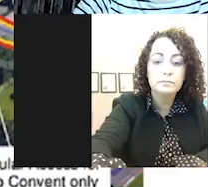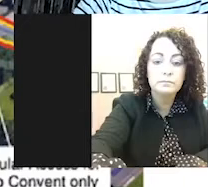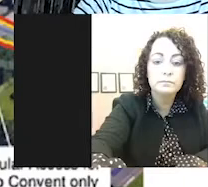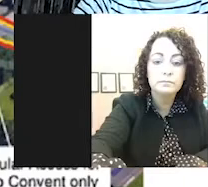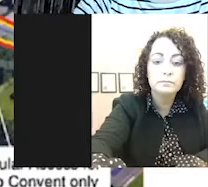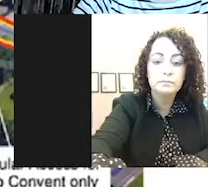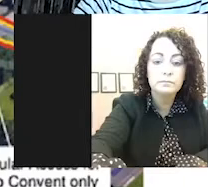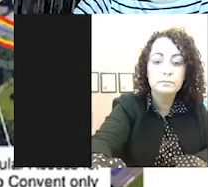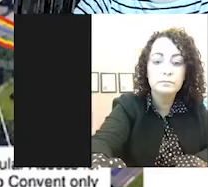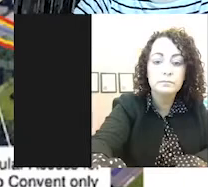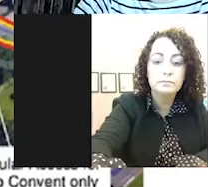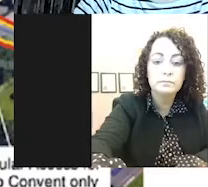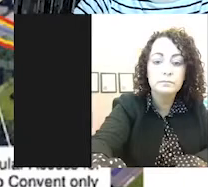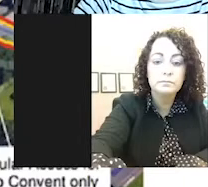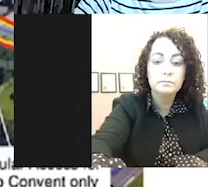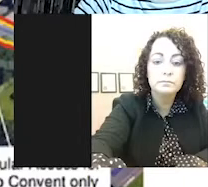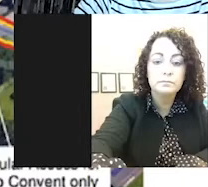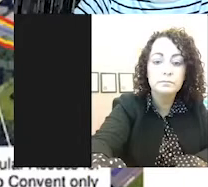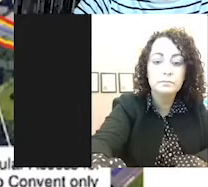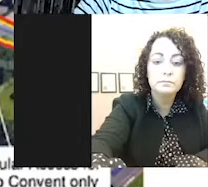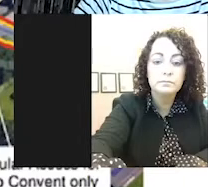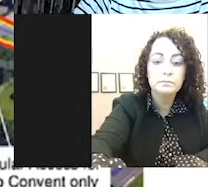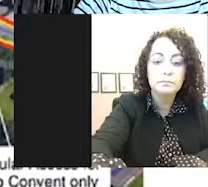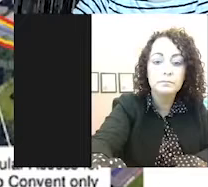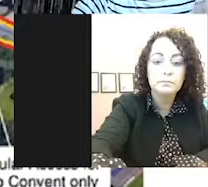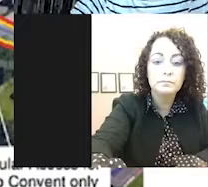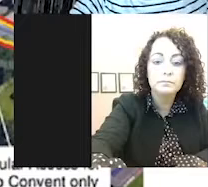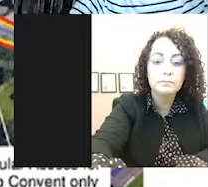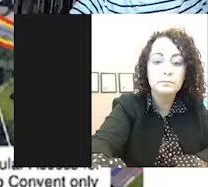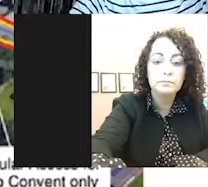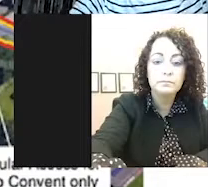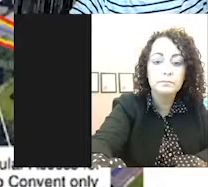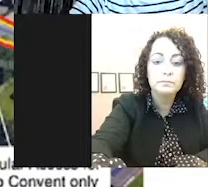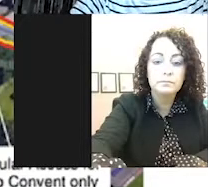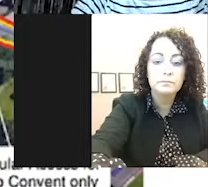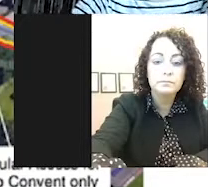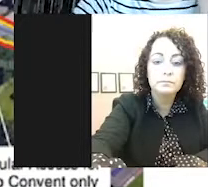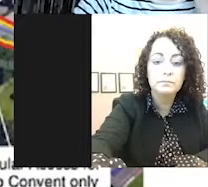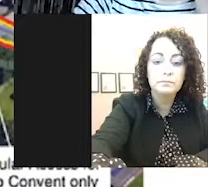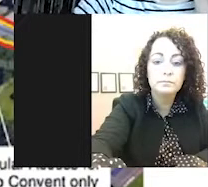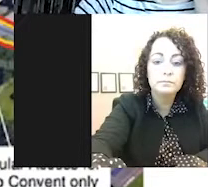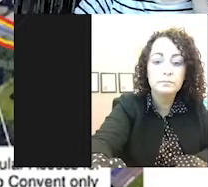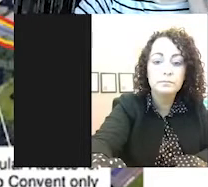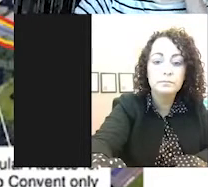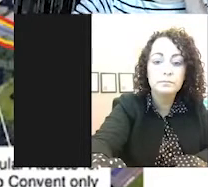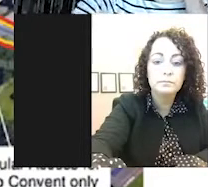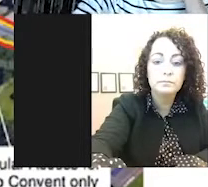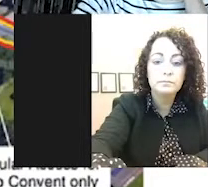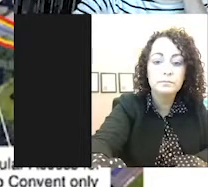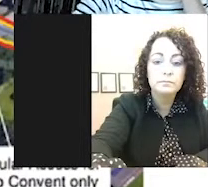successful. And I suppose we will be looking to make these and others more permanent in the future.